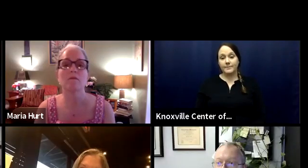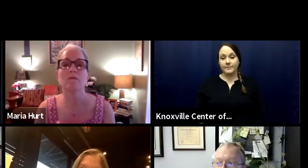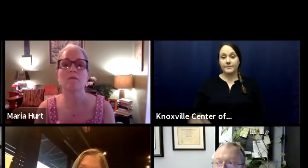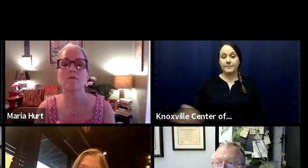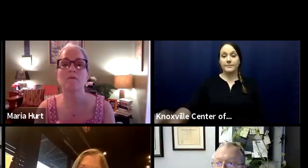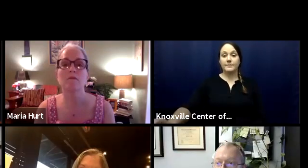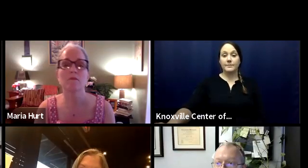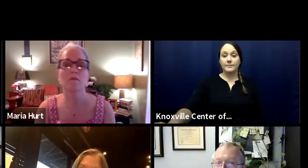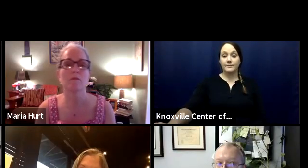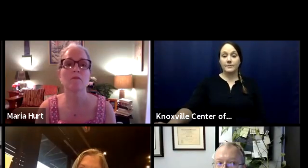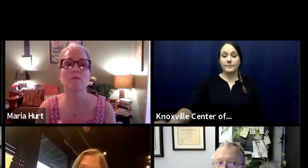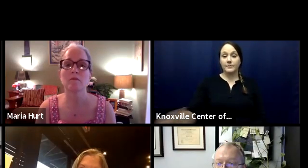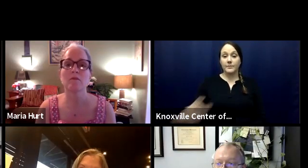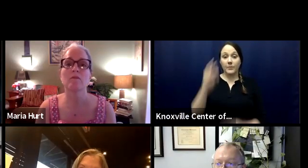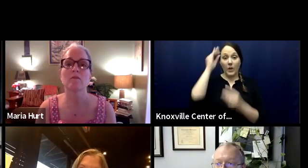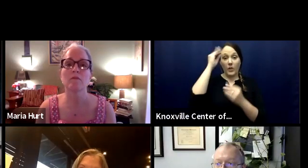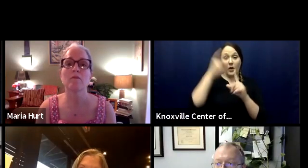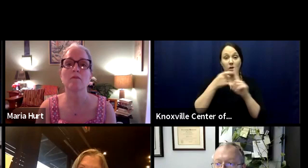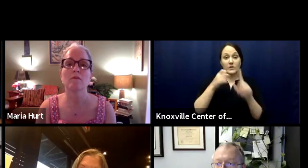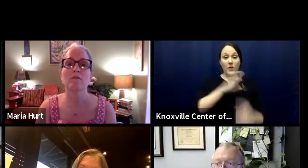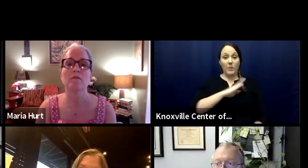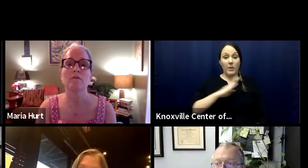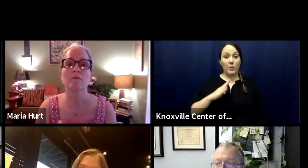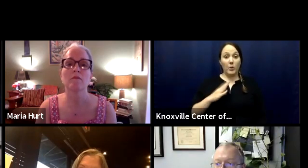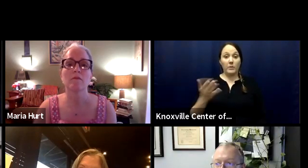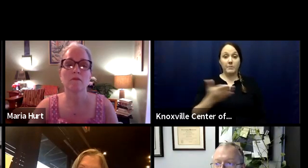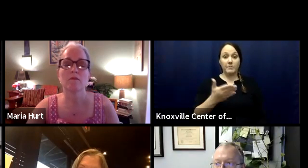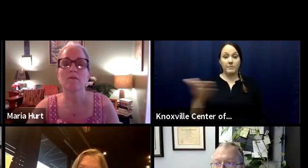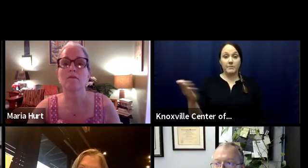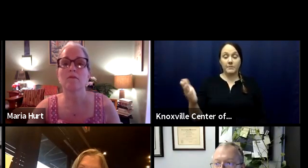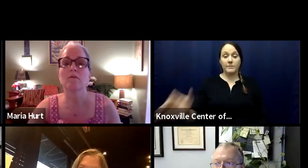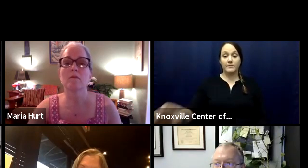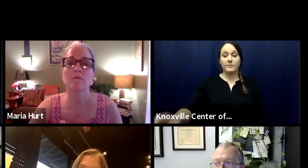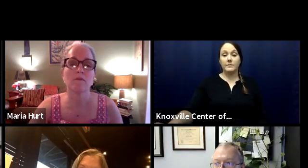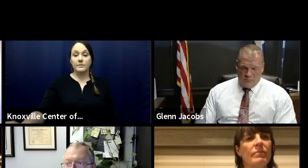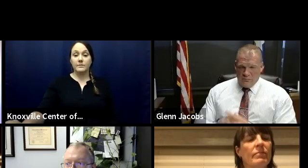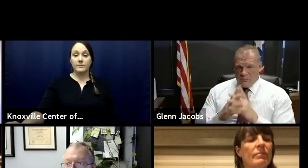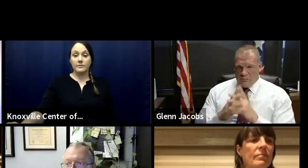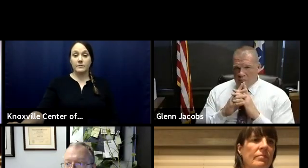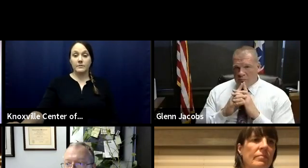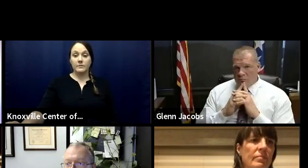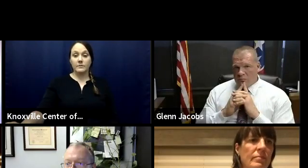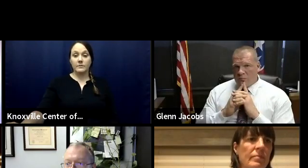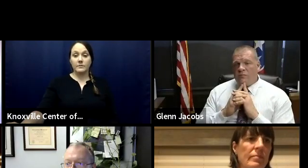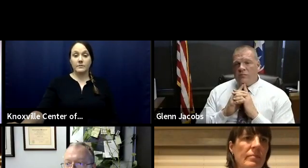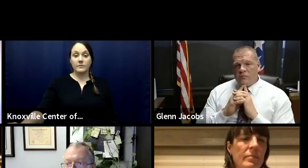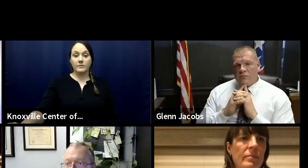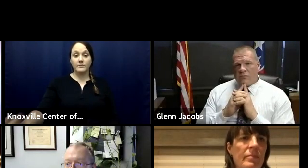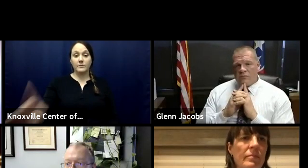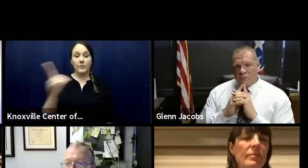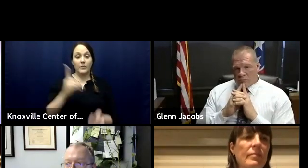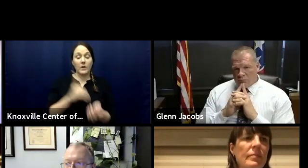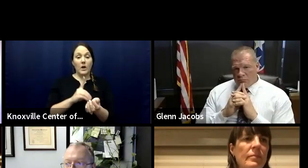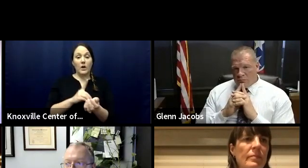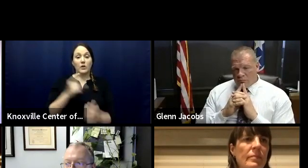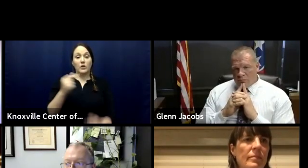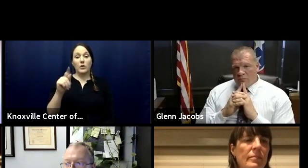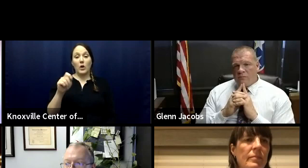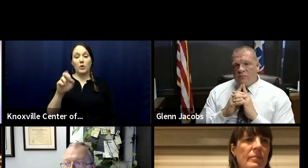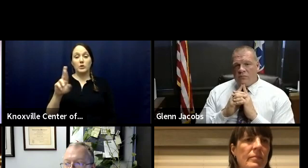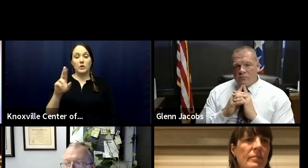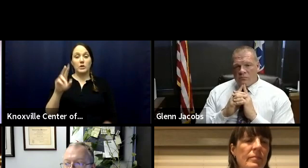Thoughts from the committee or from the board, I mean. Dr. Gosher, I have a question and a comment. I just want to, or also Mr.